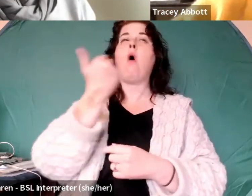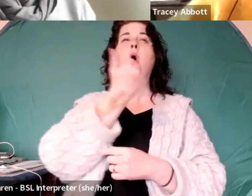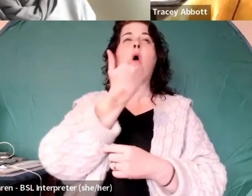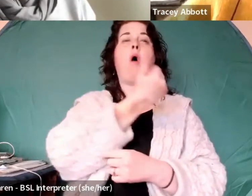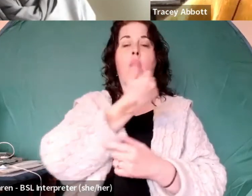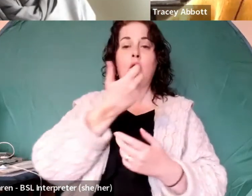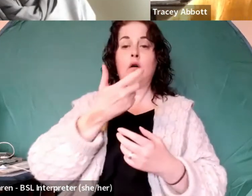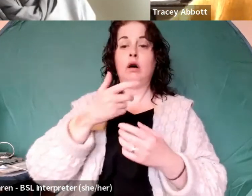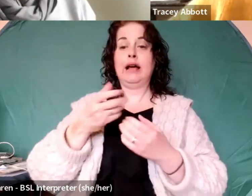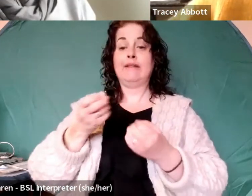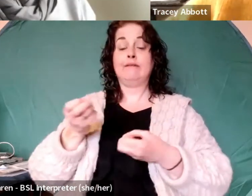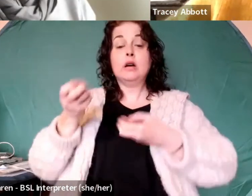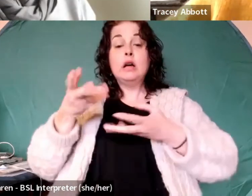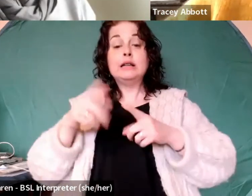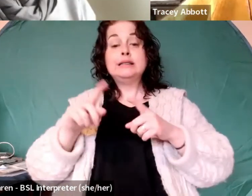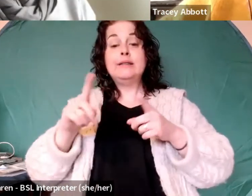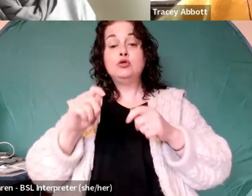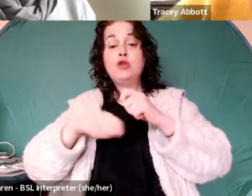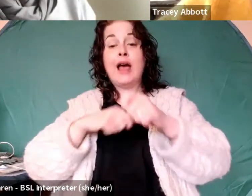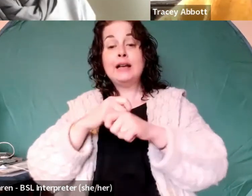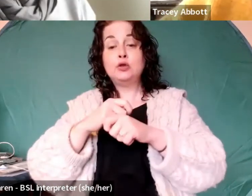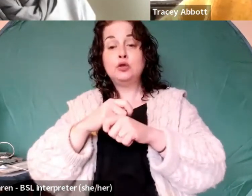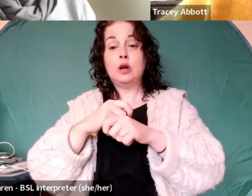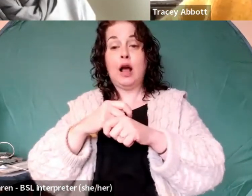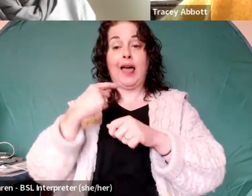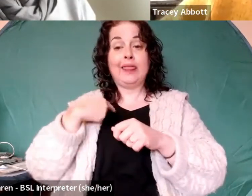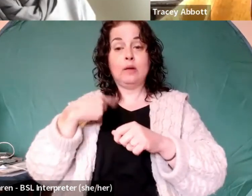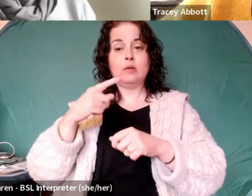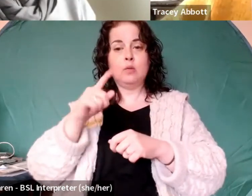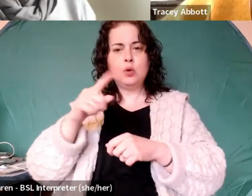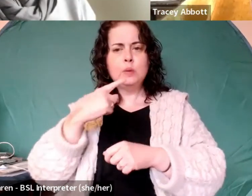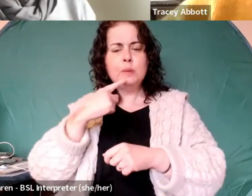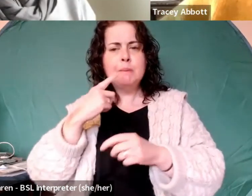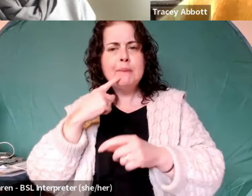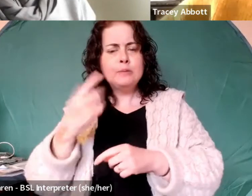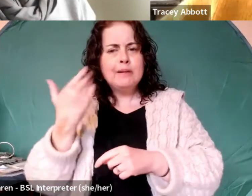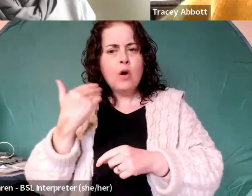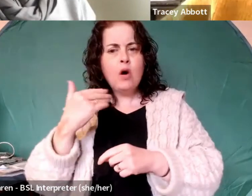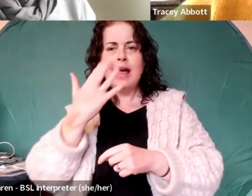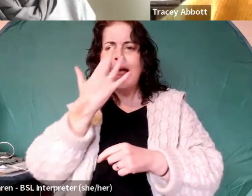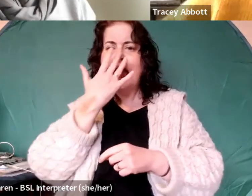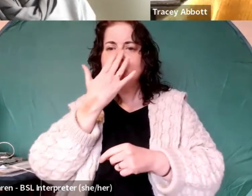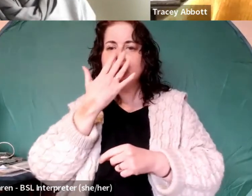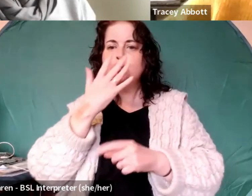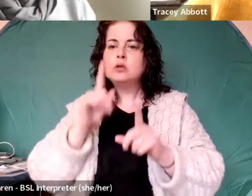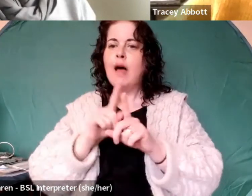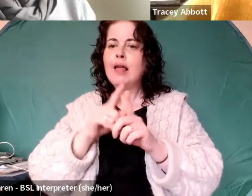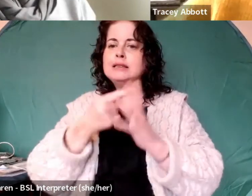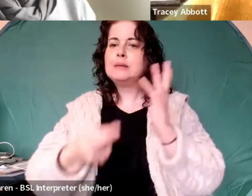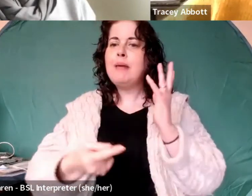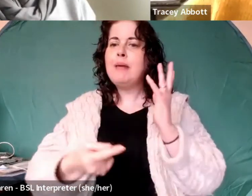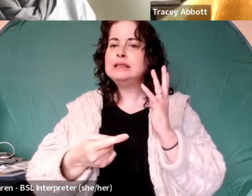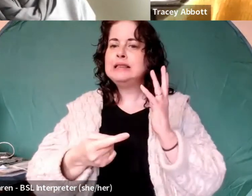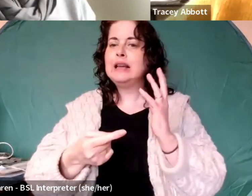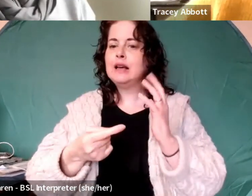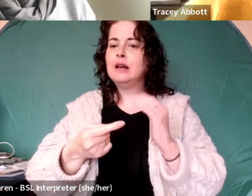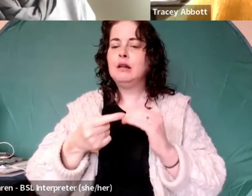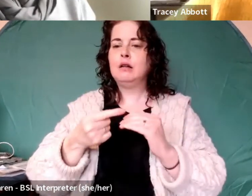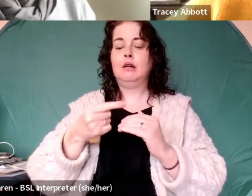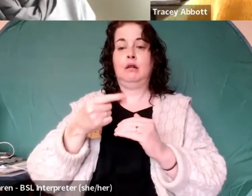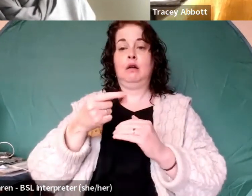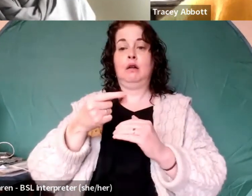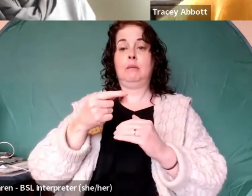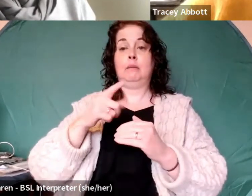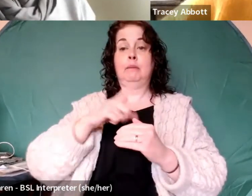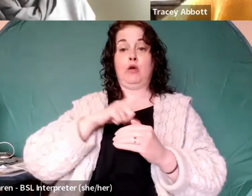changes into the mix. But more importantly, I think what you touched on earlier is the age-related disability factor. If it comes